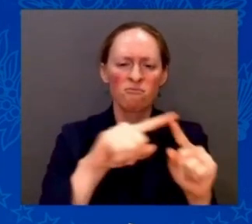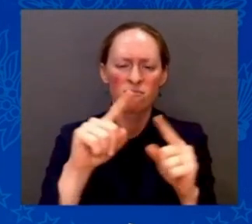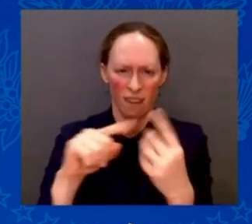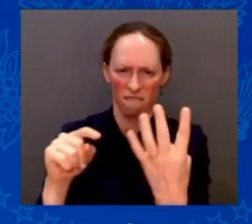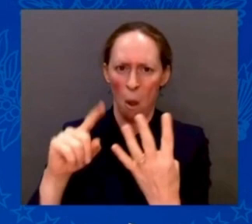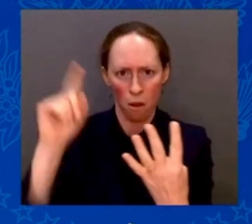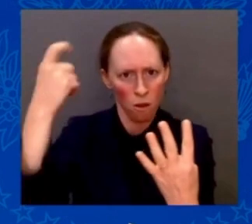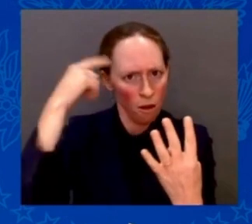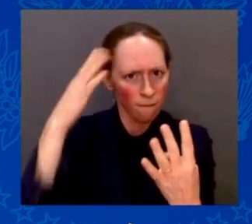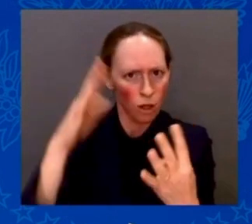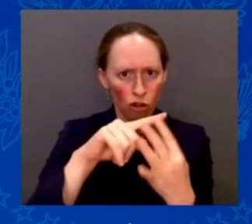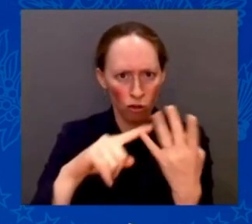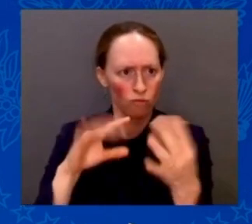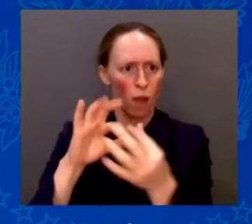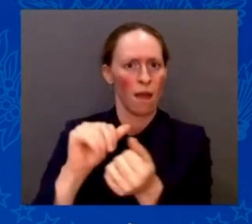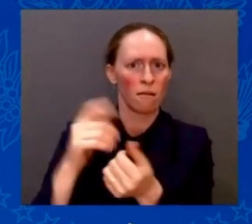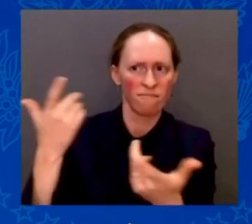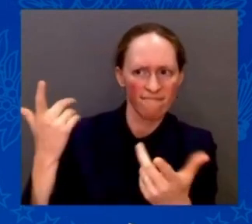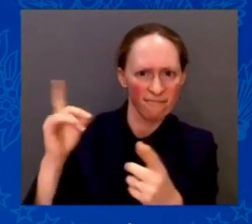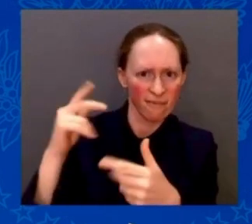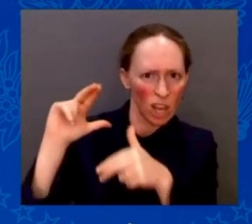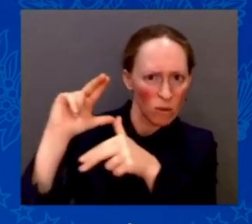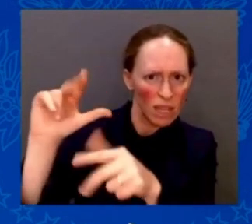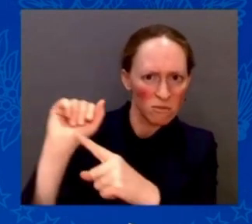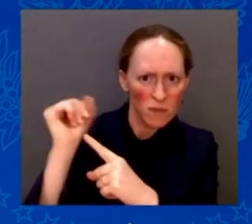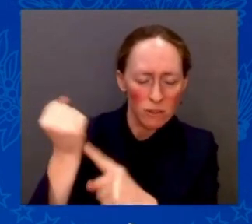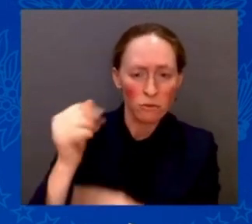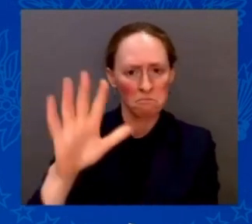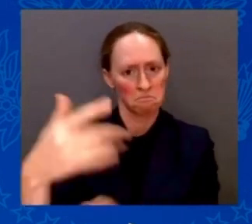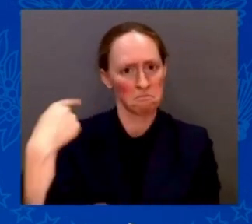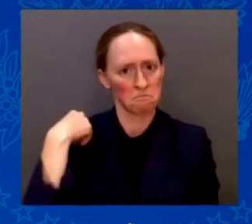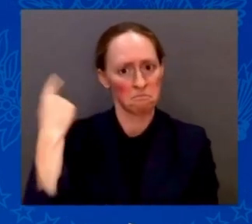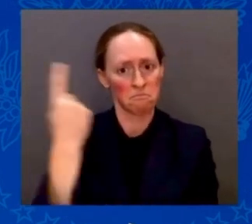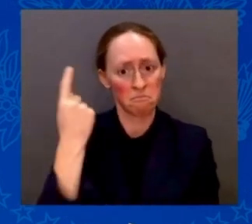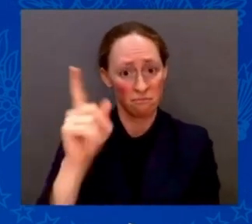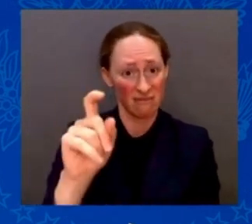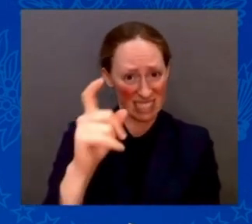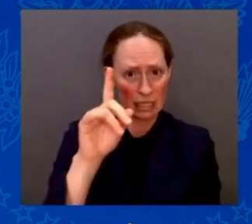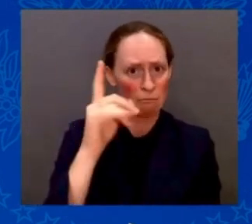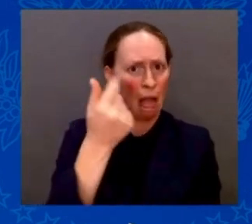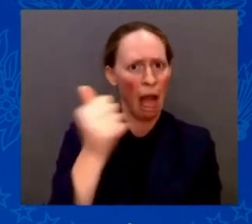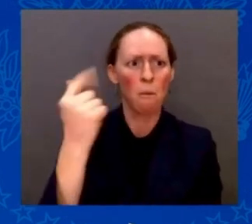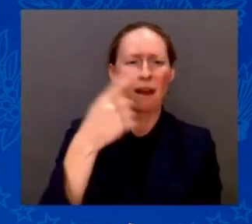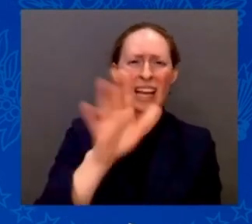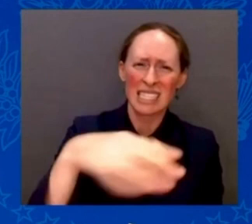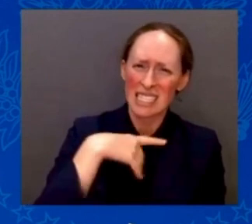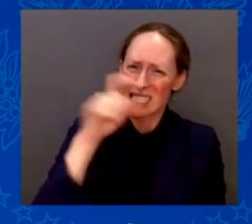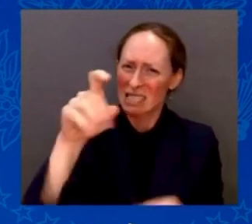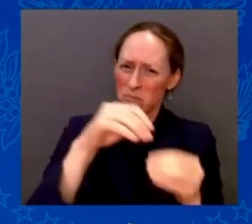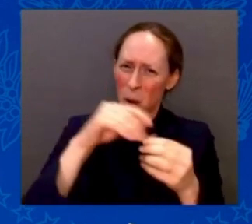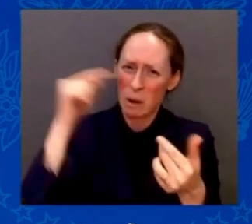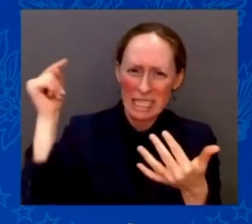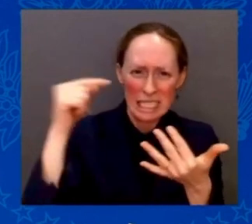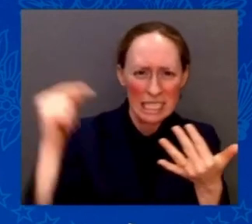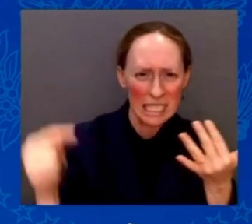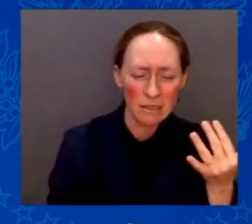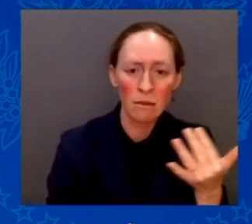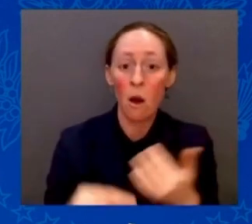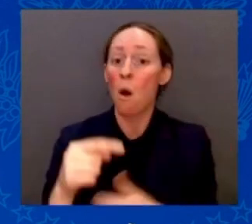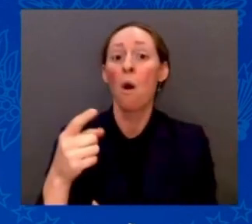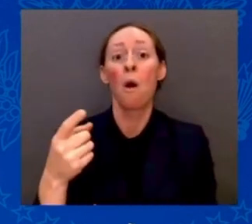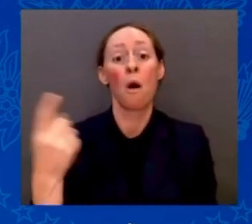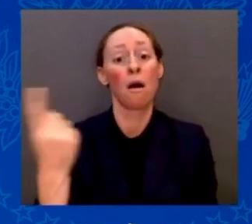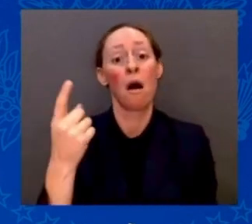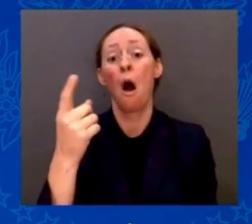are not quite there yet? And secondly, are you making any contingency plans on your own schedule, either with this Labor Day, with your own